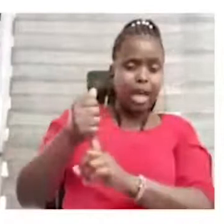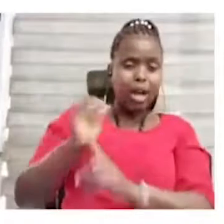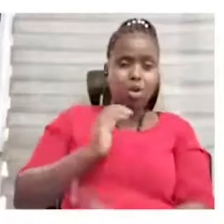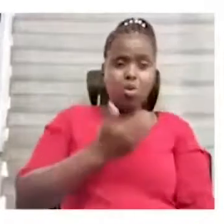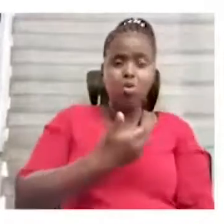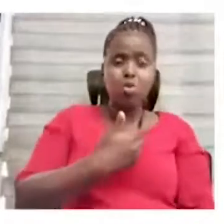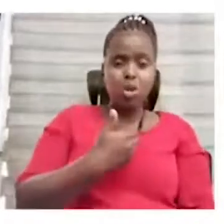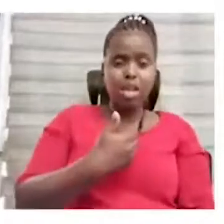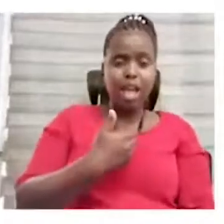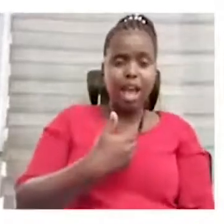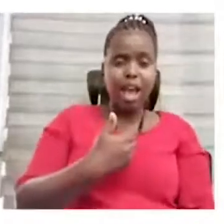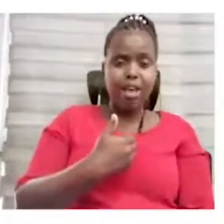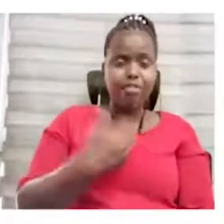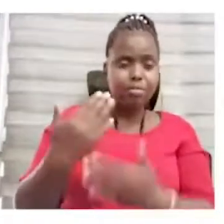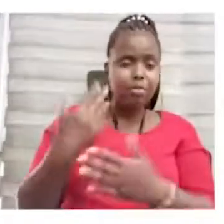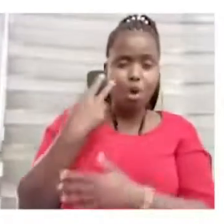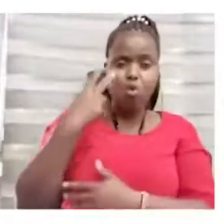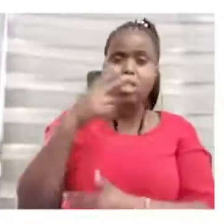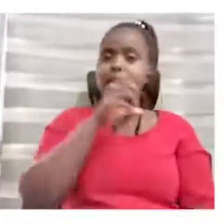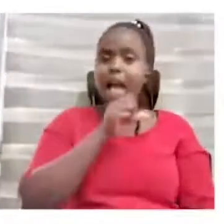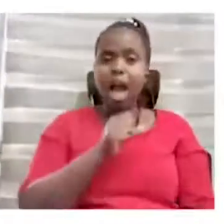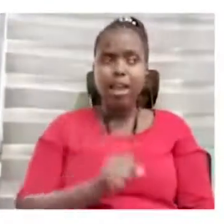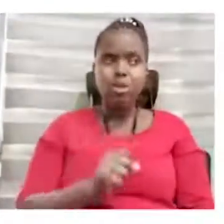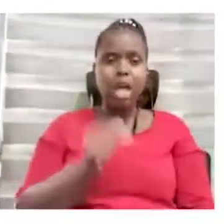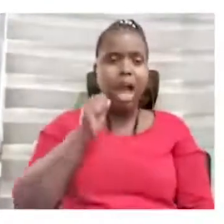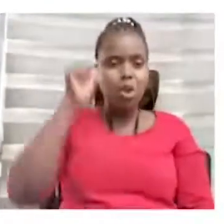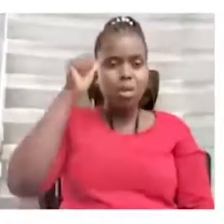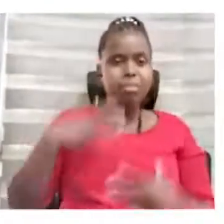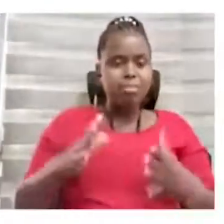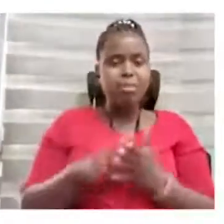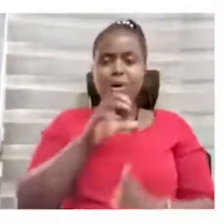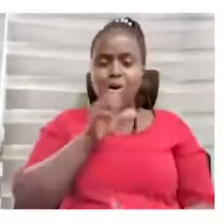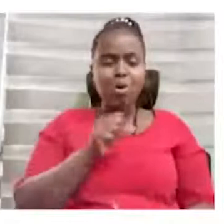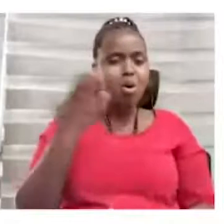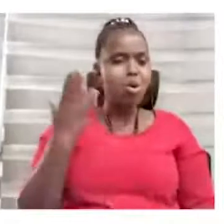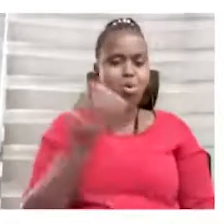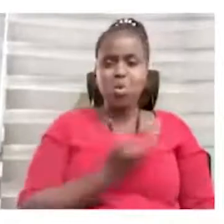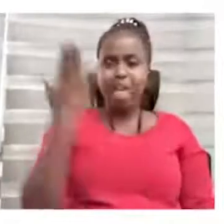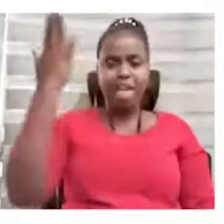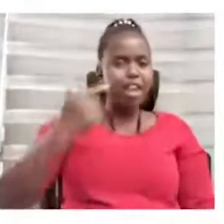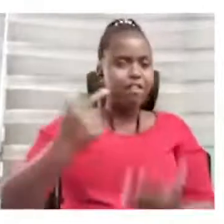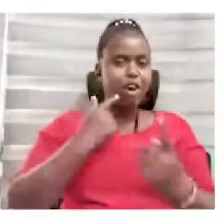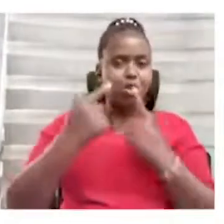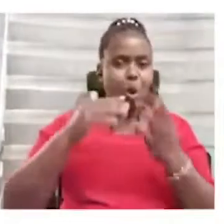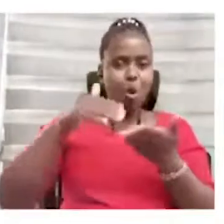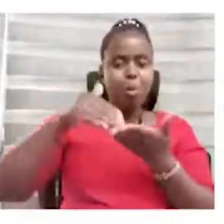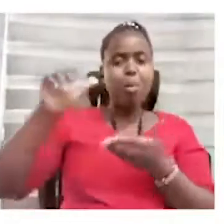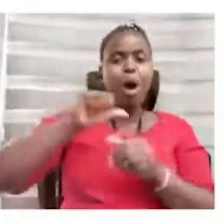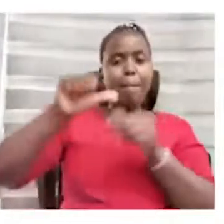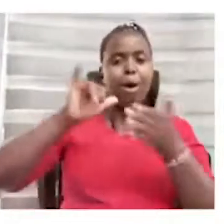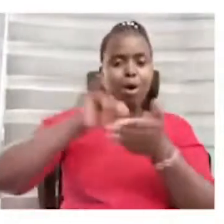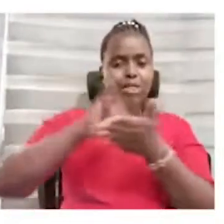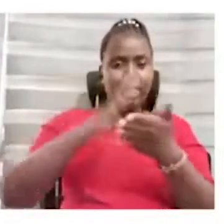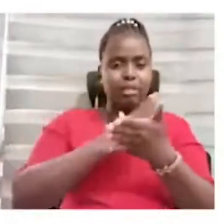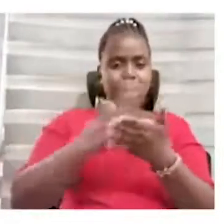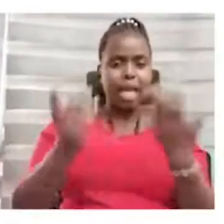survey, we look at adults over the age of 18. So we did capture a little bit, the sector of the population over